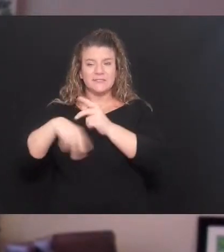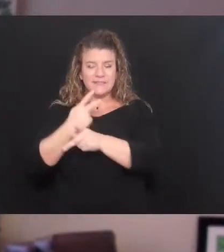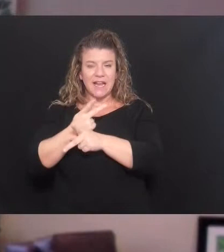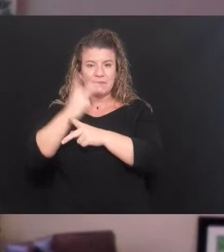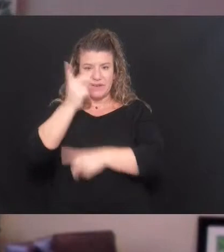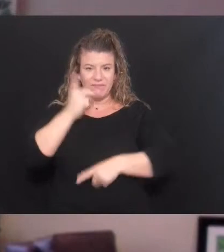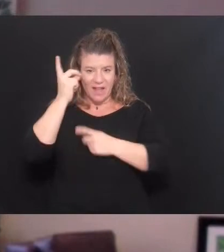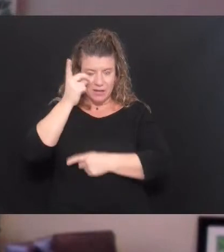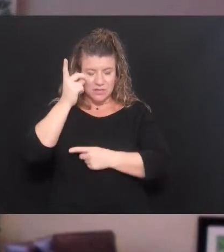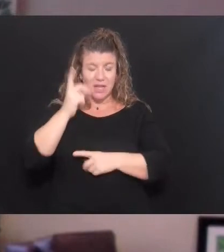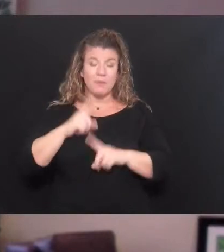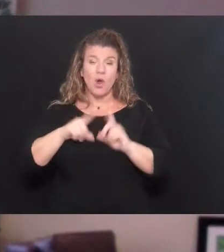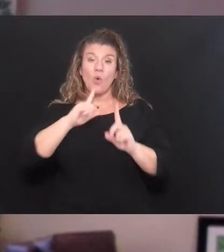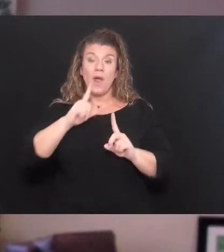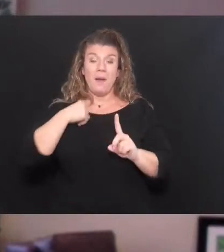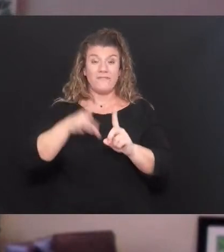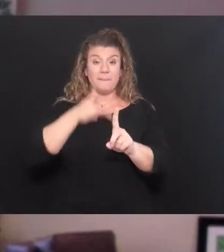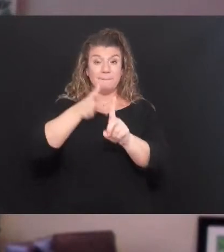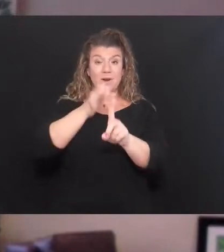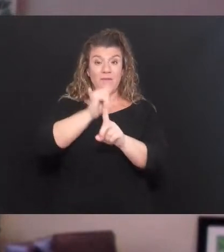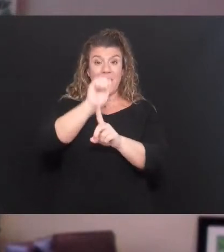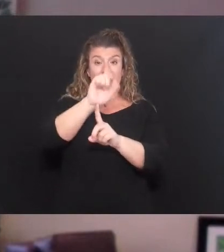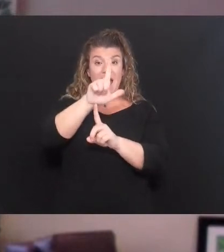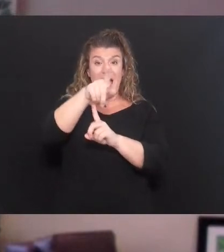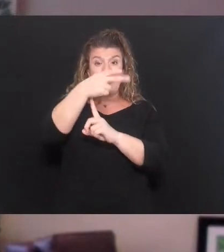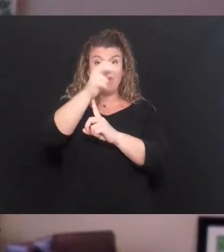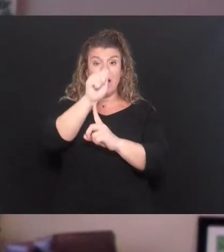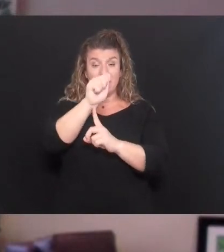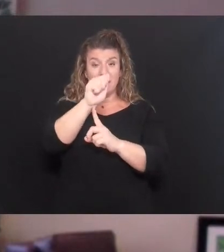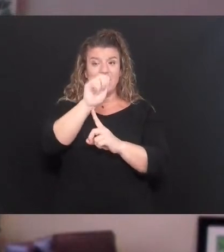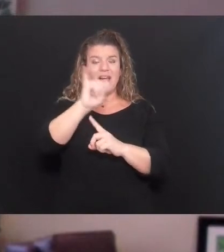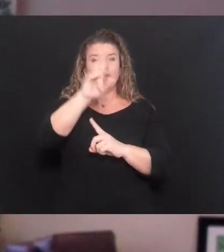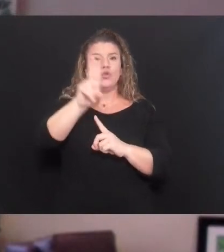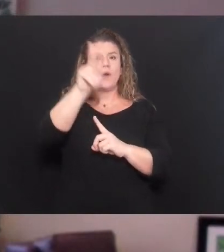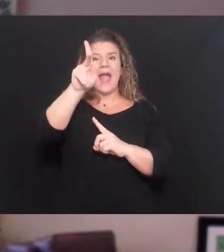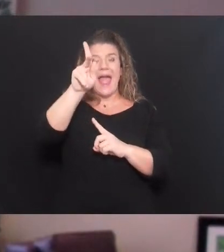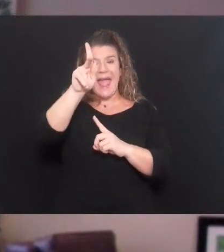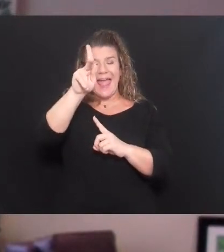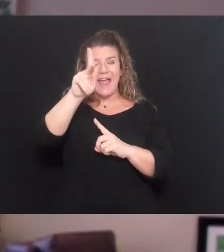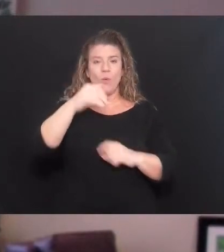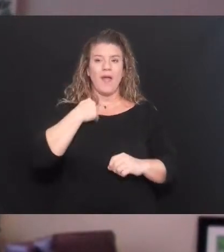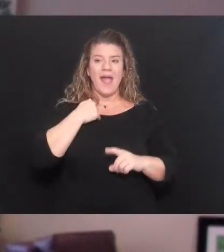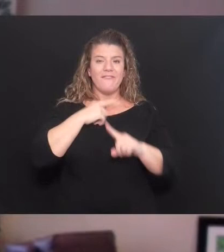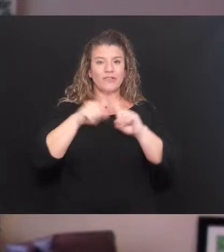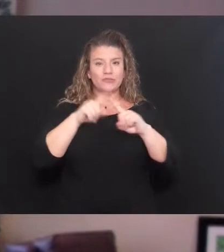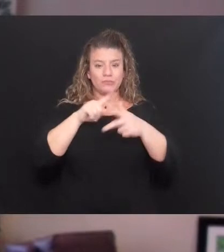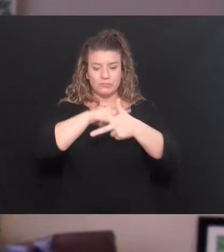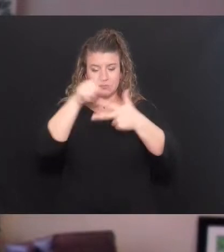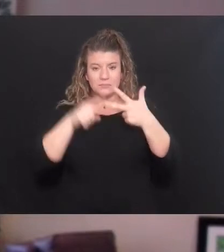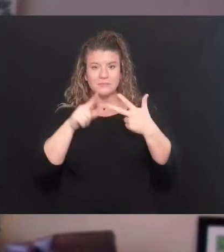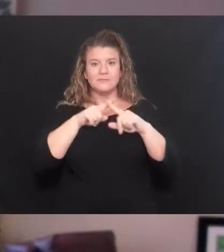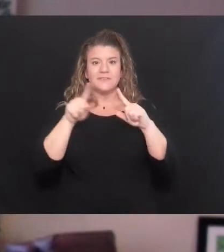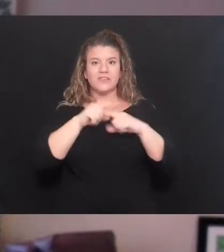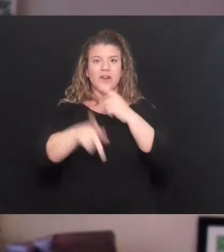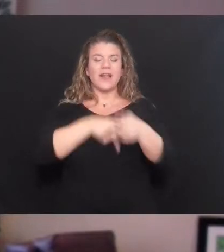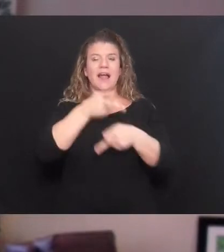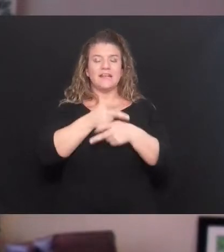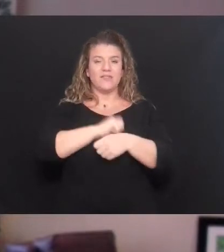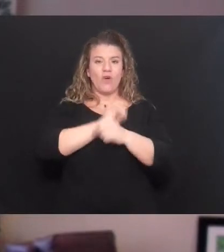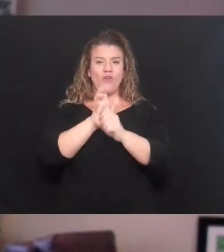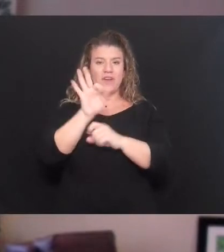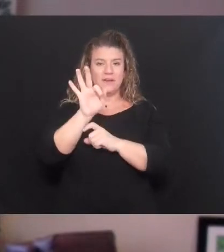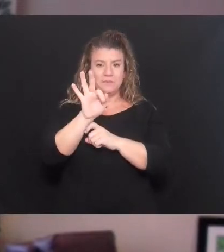variant, which was from the United Kingdom, as another different type, different strain of COVID-19